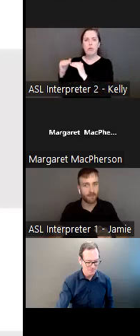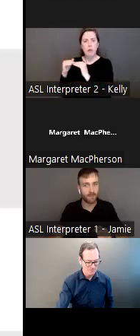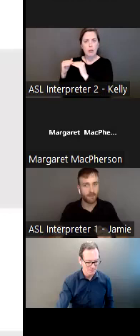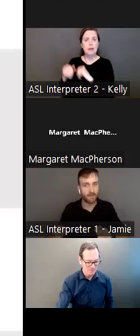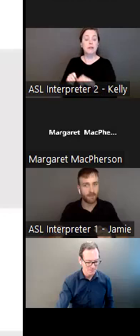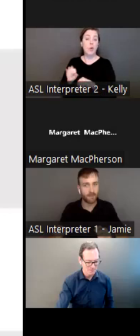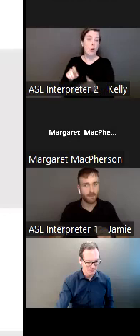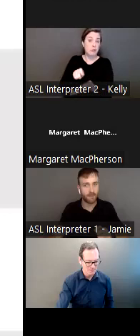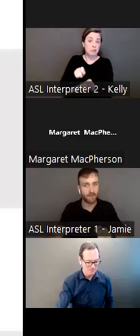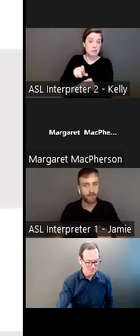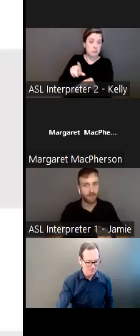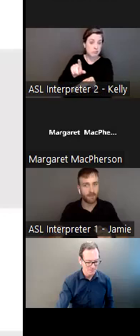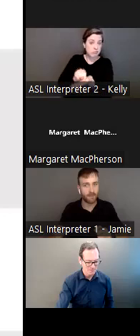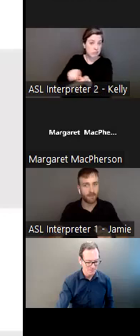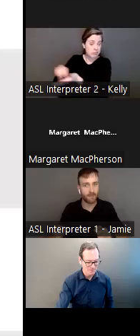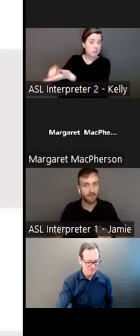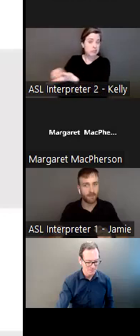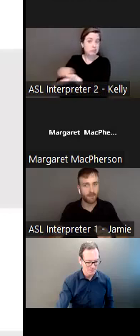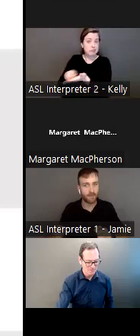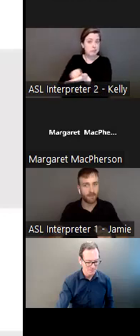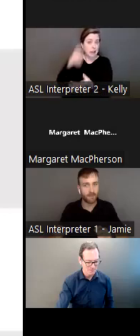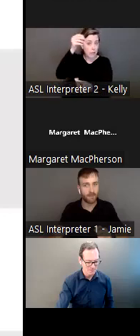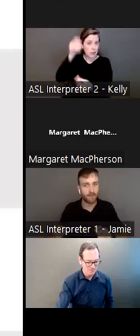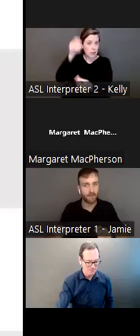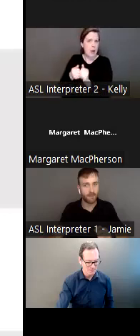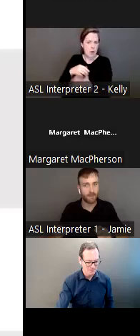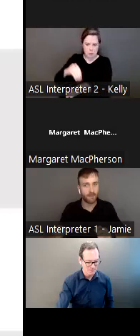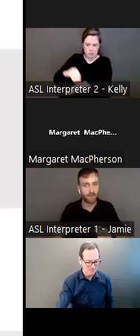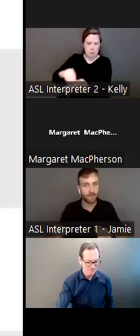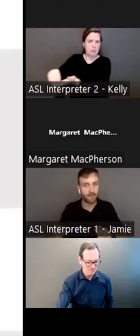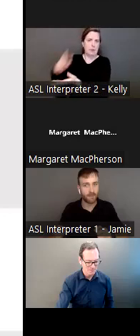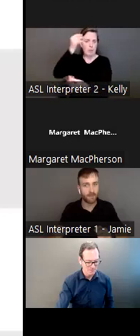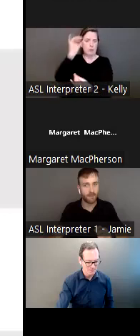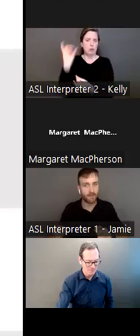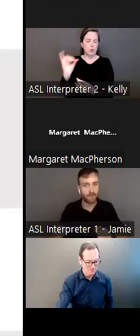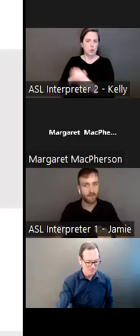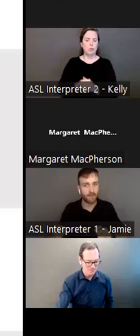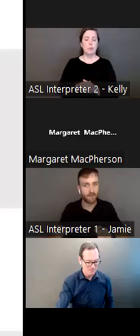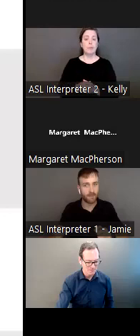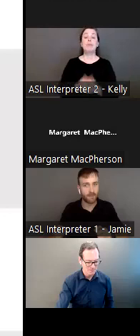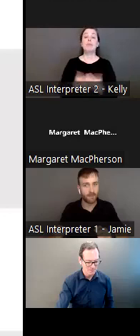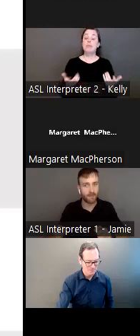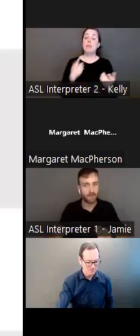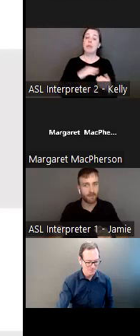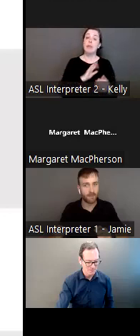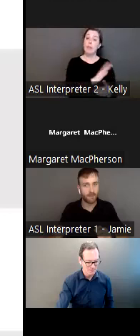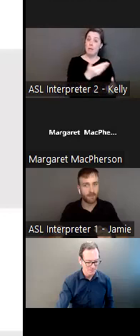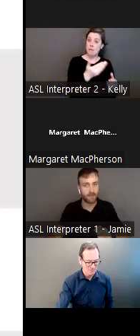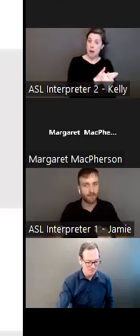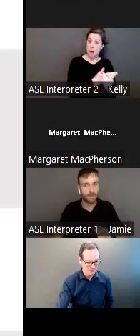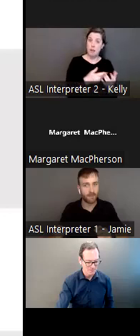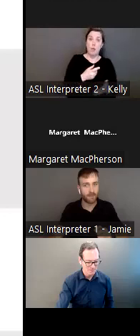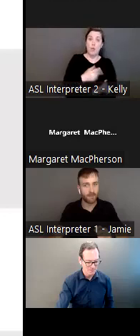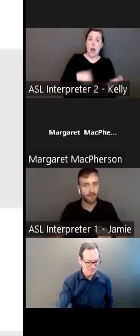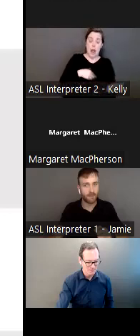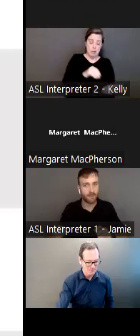documentation. So if you're in charge of charting interactions, you have to remember that what you put into a chart follows that person. That label can